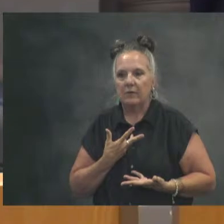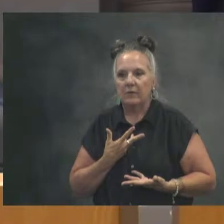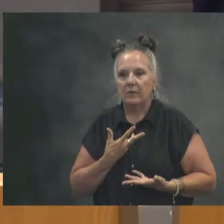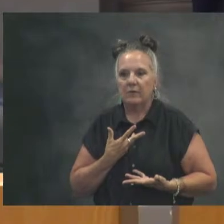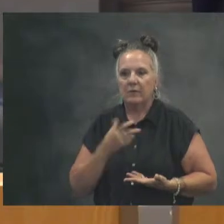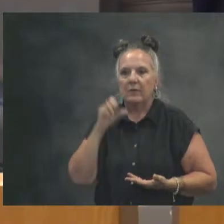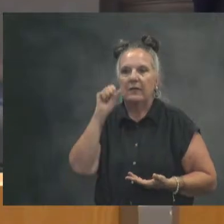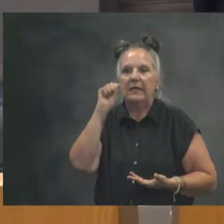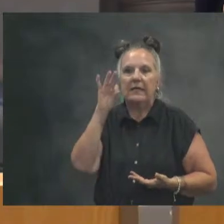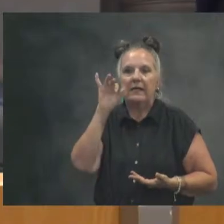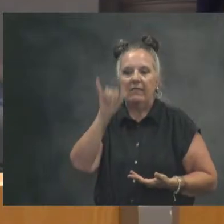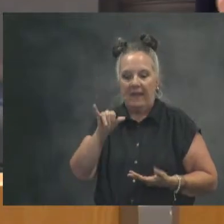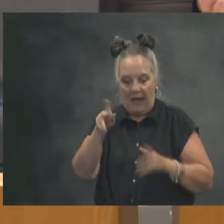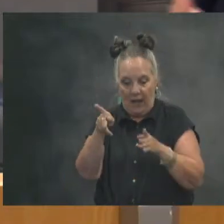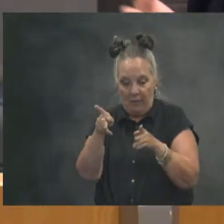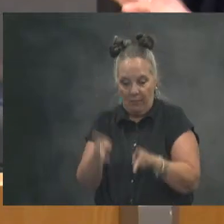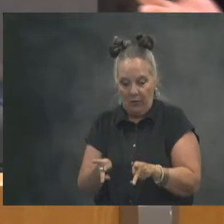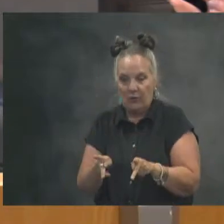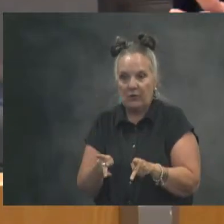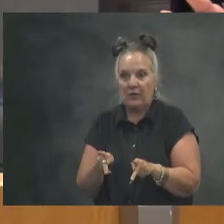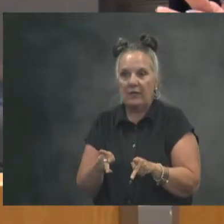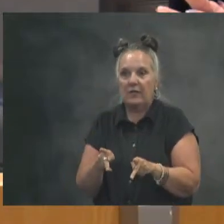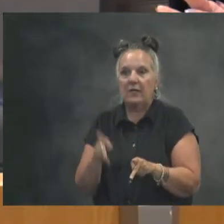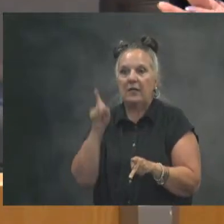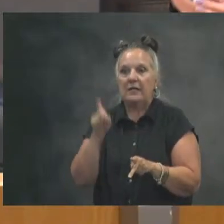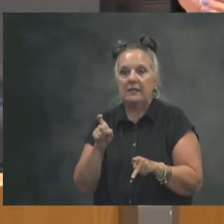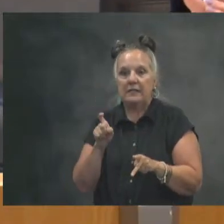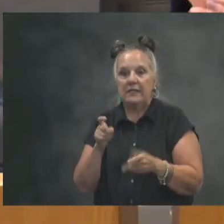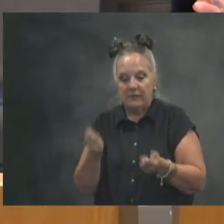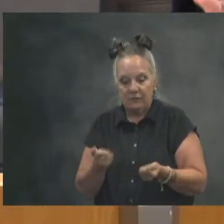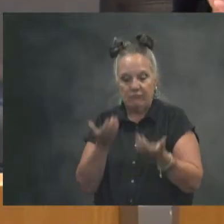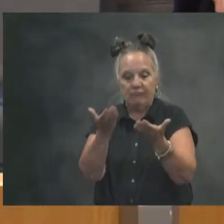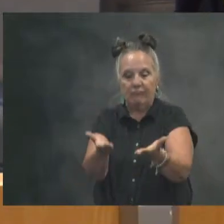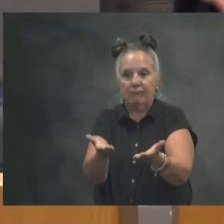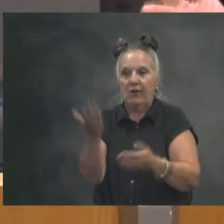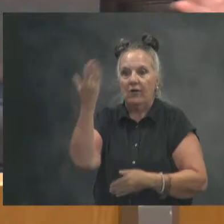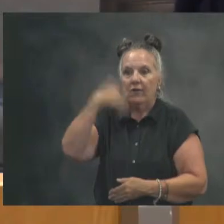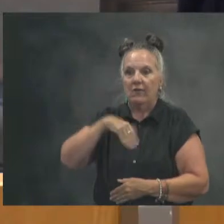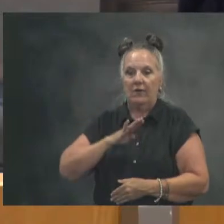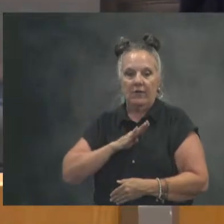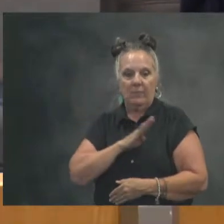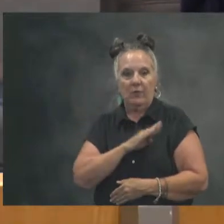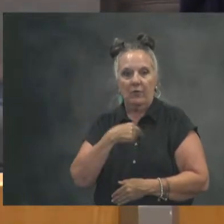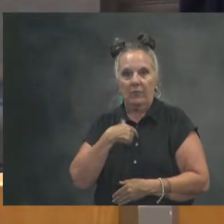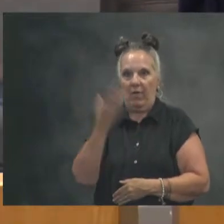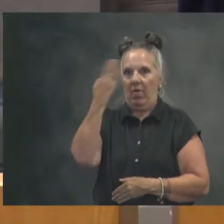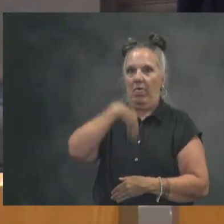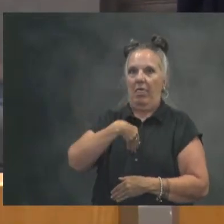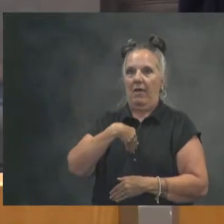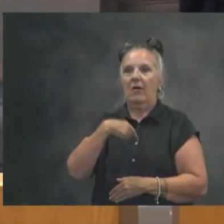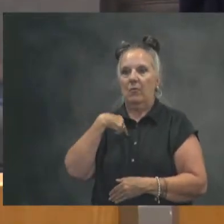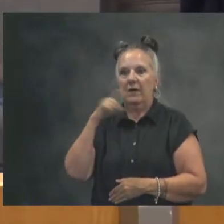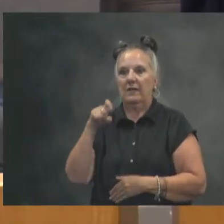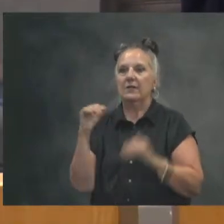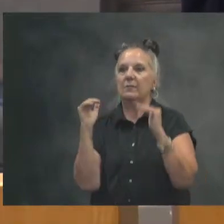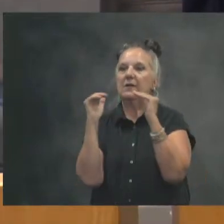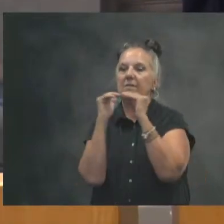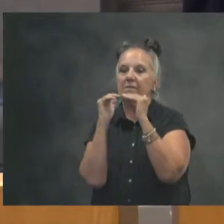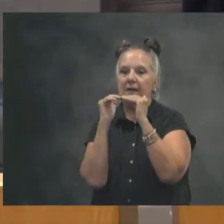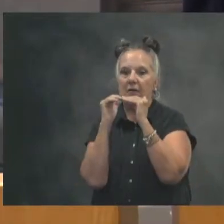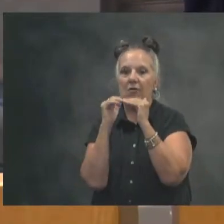person needs to bring it in front of the board, and then we have no knowledge of it so that we can be fair and